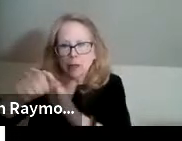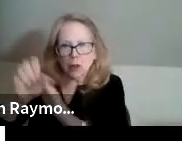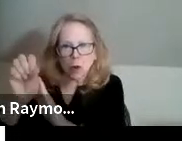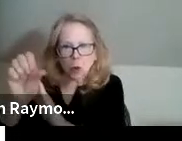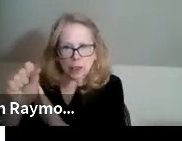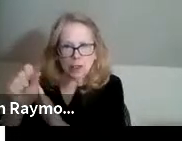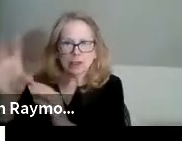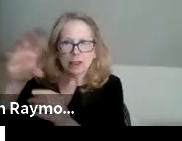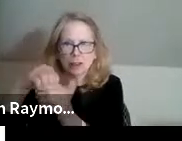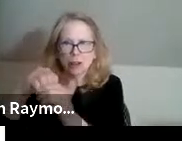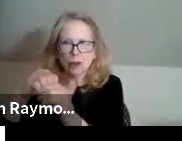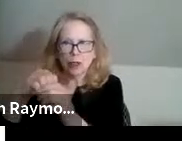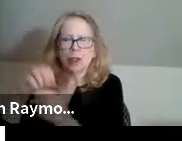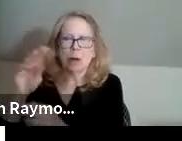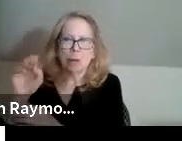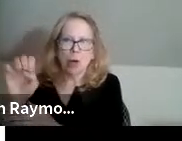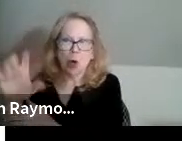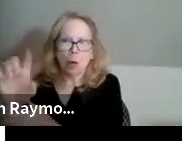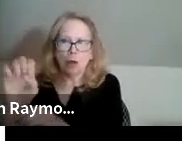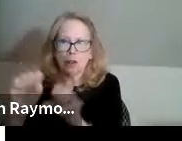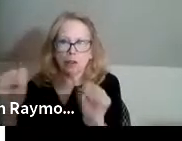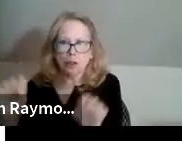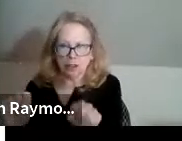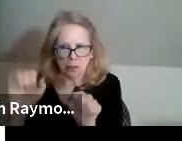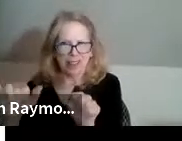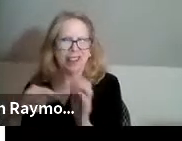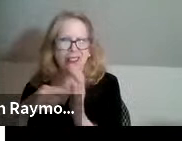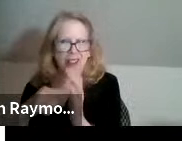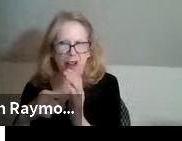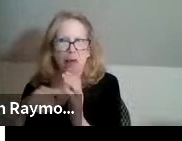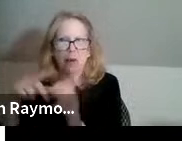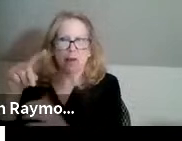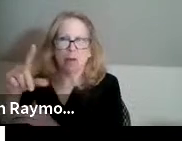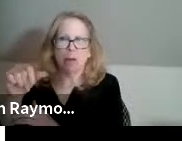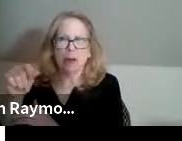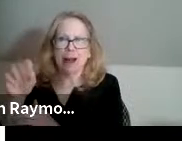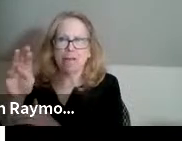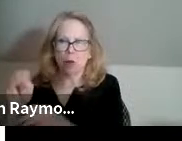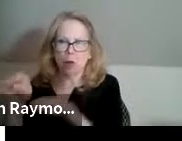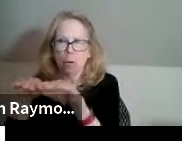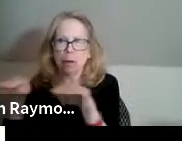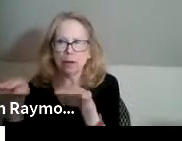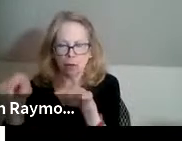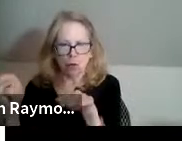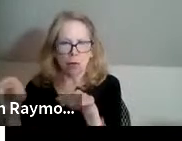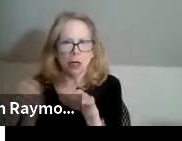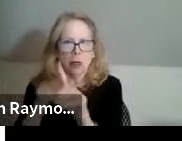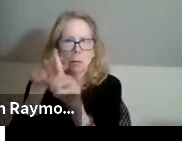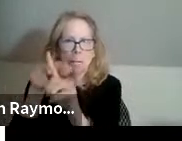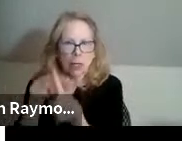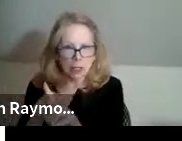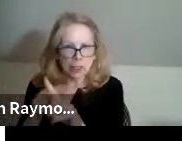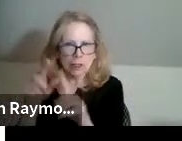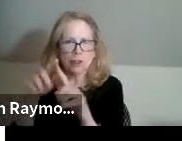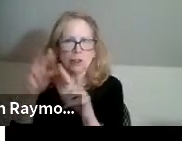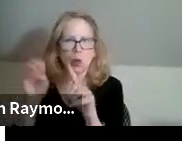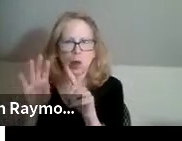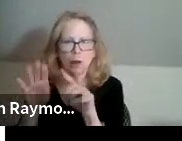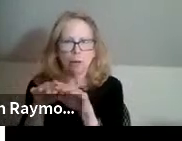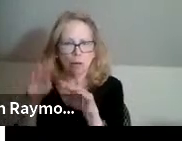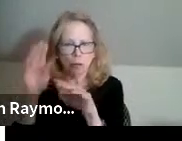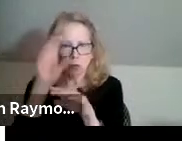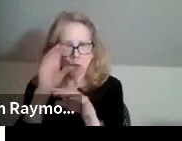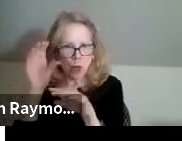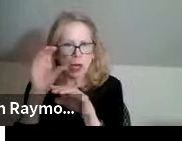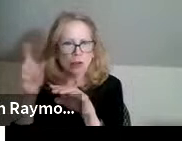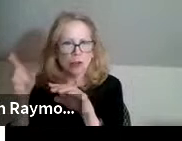mobile systems, are examples of platform software. Web browsers, plugins to web browsers that render